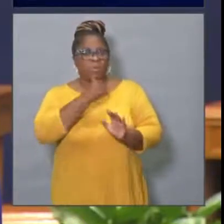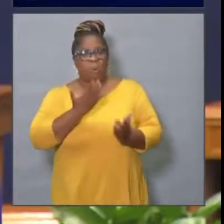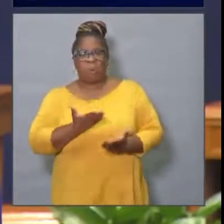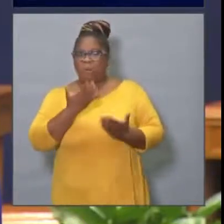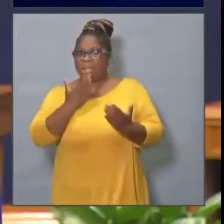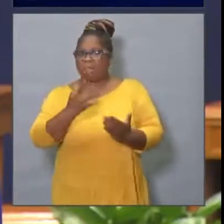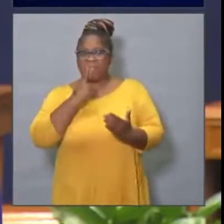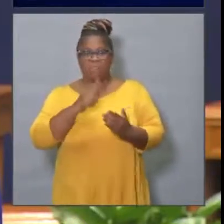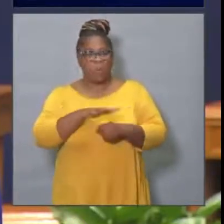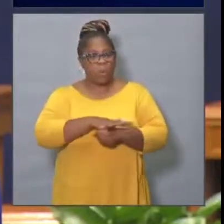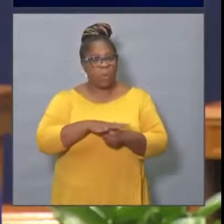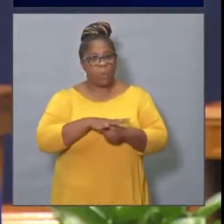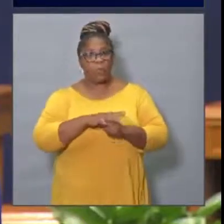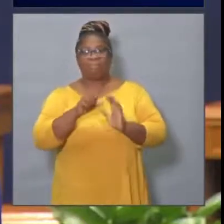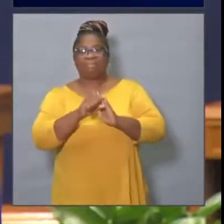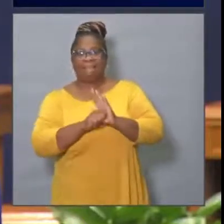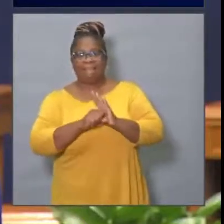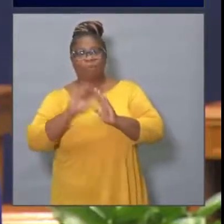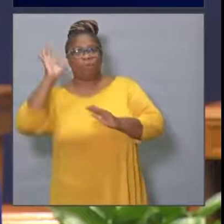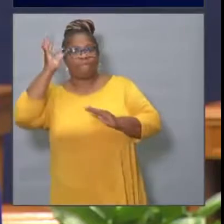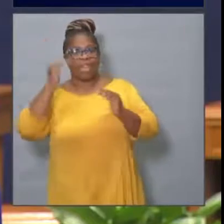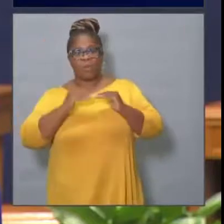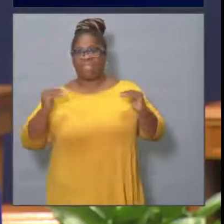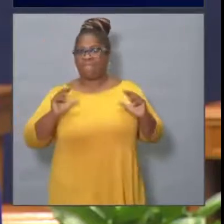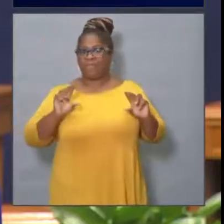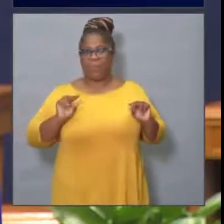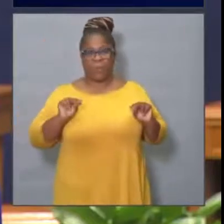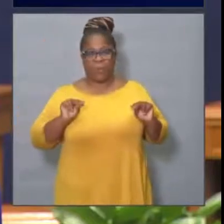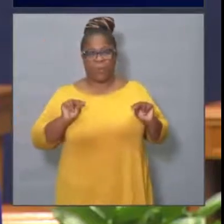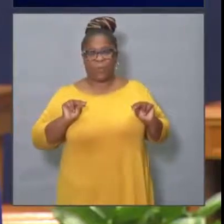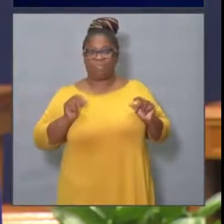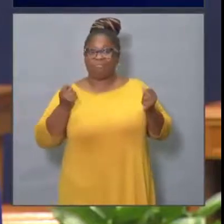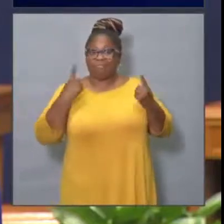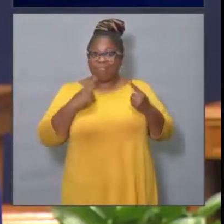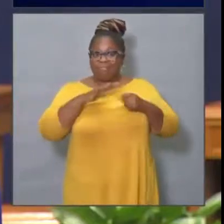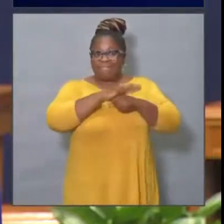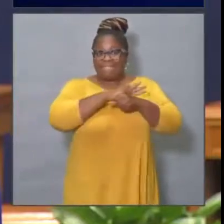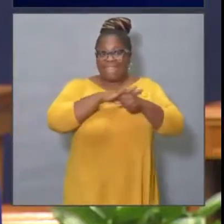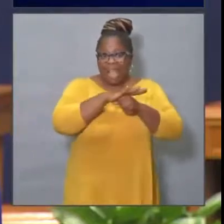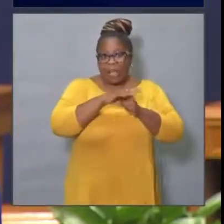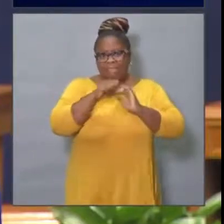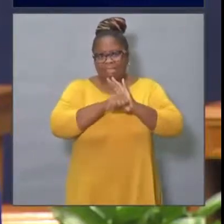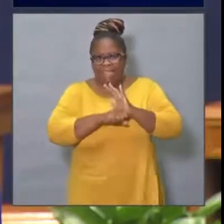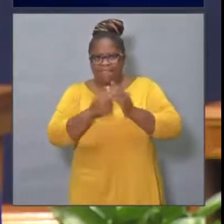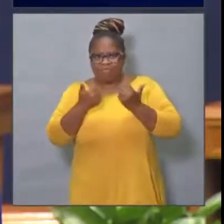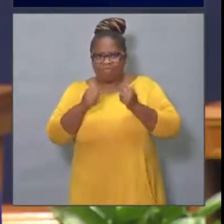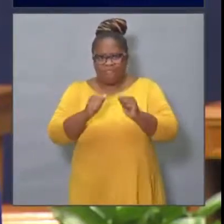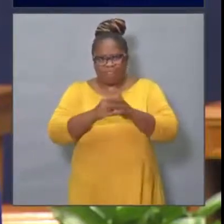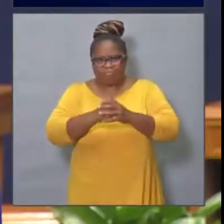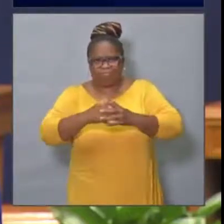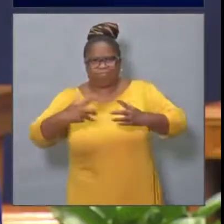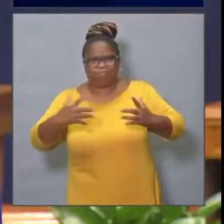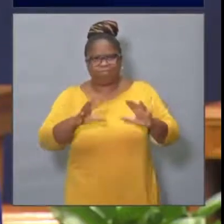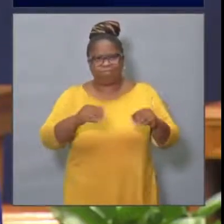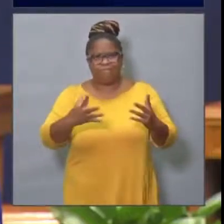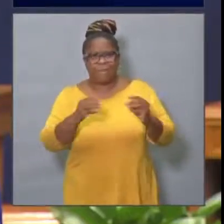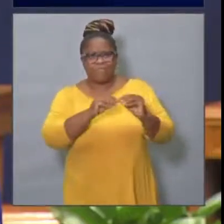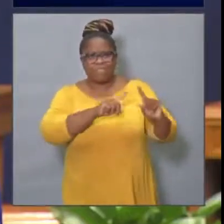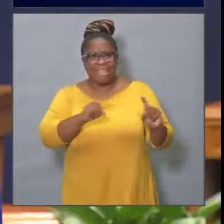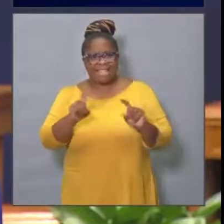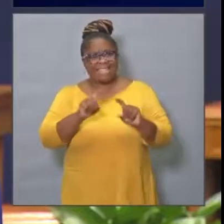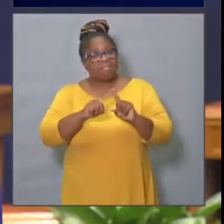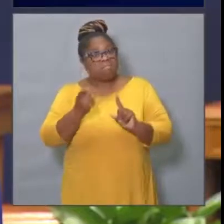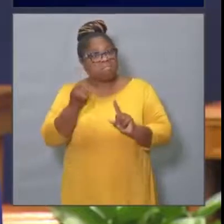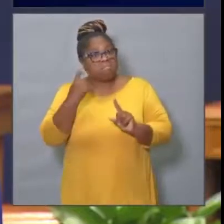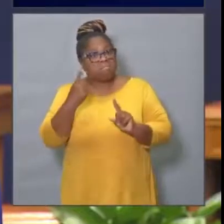or federal level. While the county and the health system in general are working to ramp up testing, it's very likely that